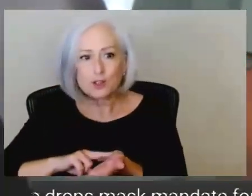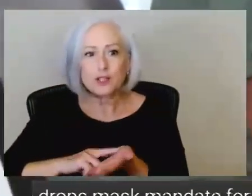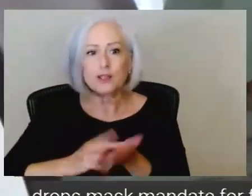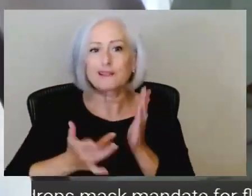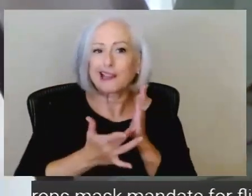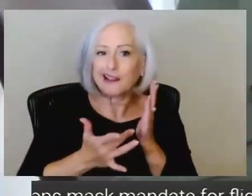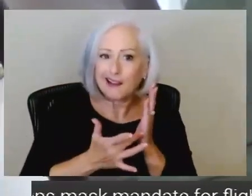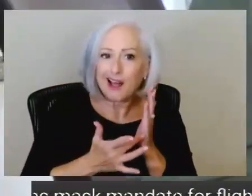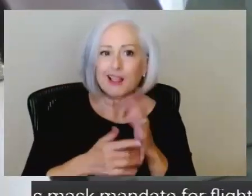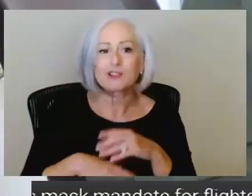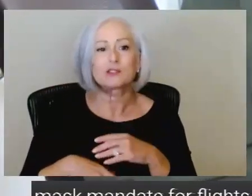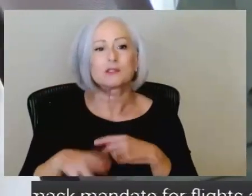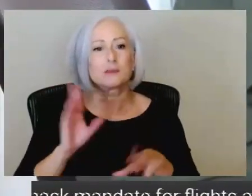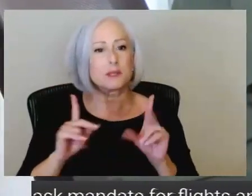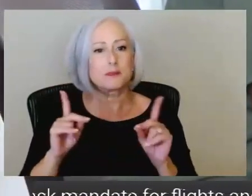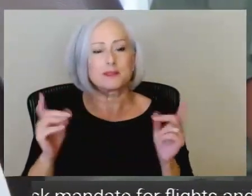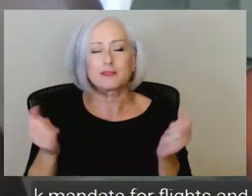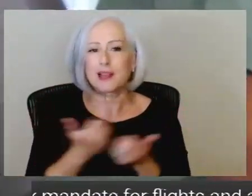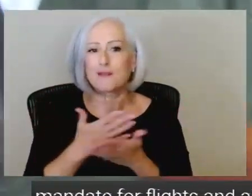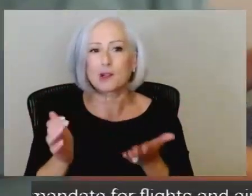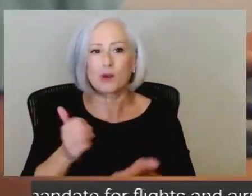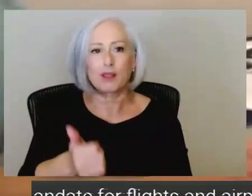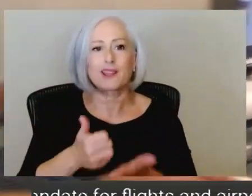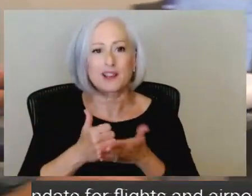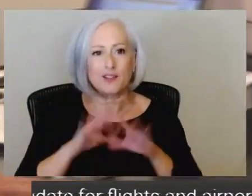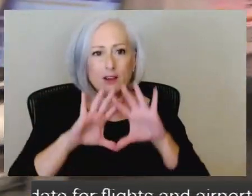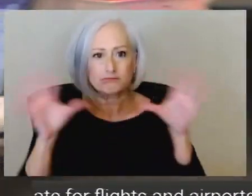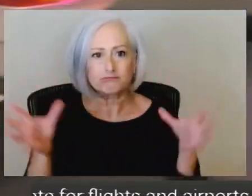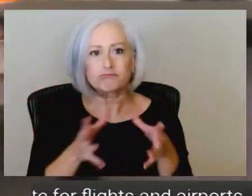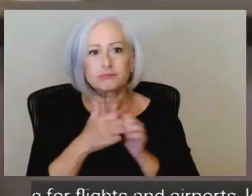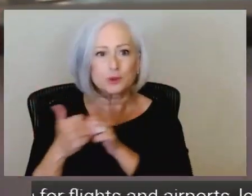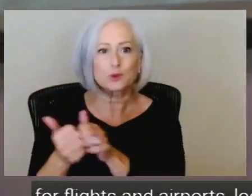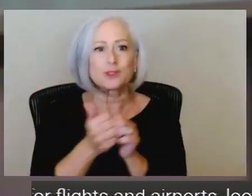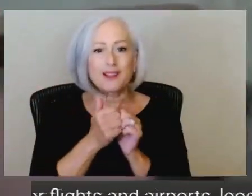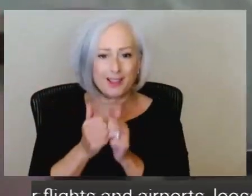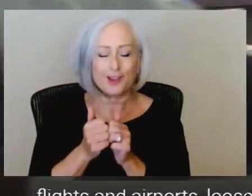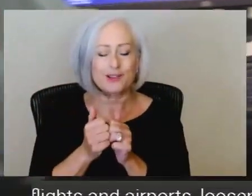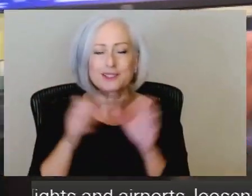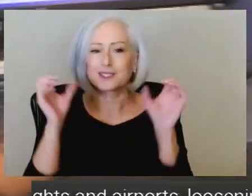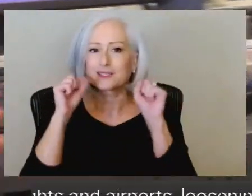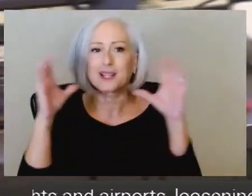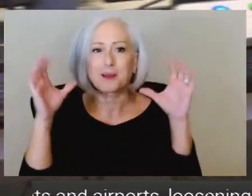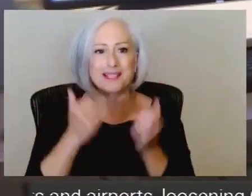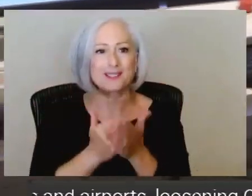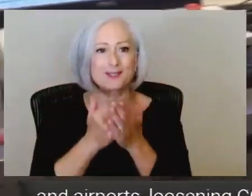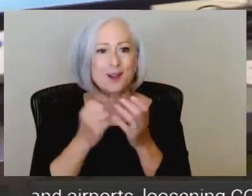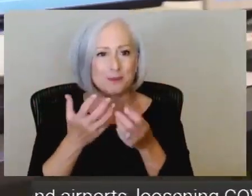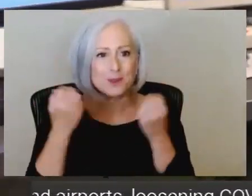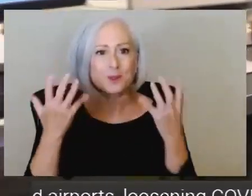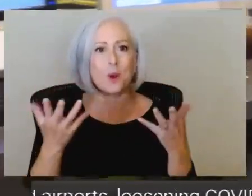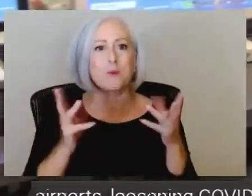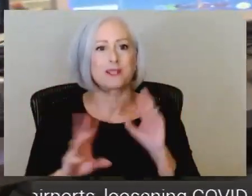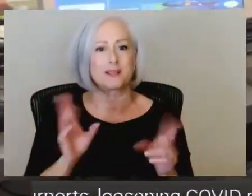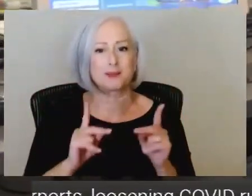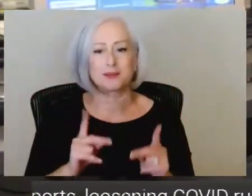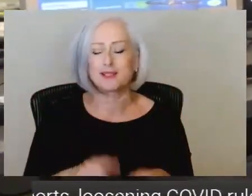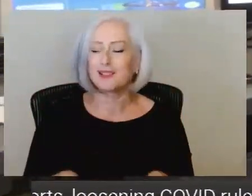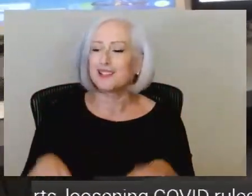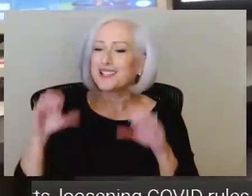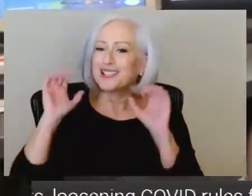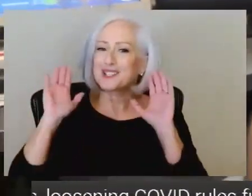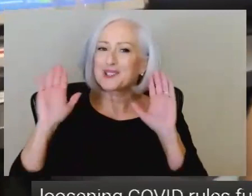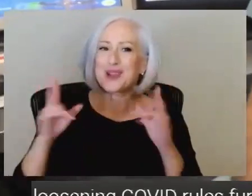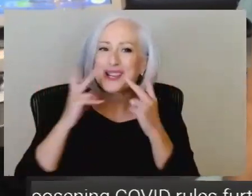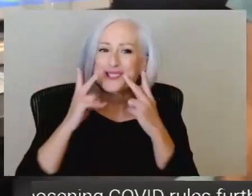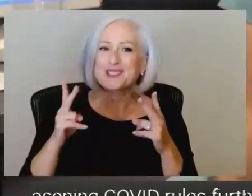to this point. And it's just fantastic to be able to help all these patients. Well, it's fantastic to see you in action. This